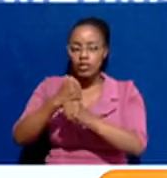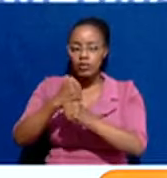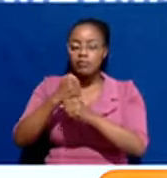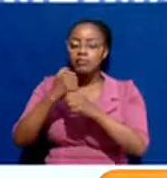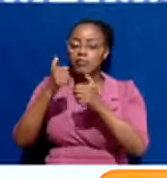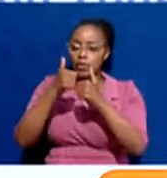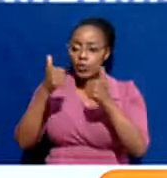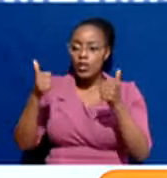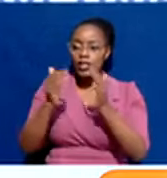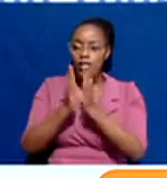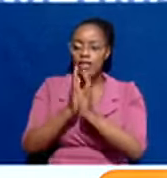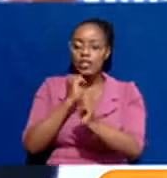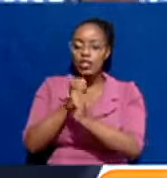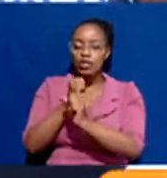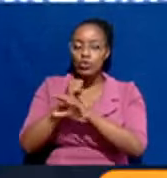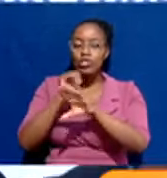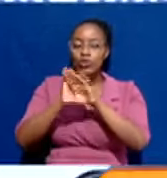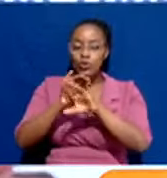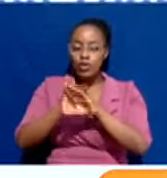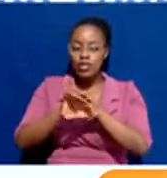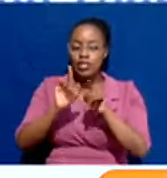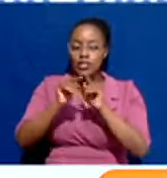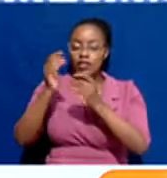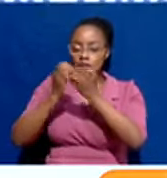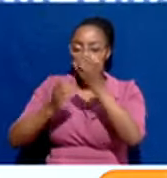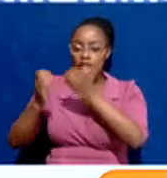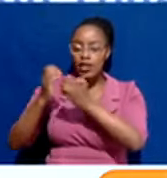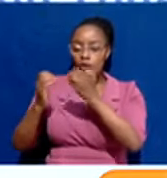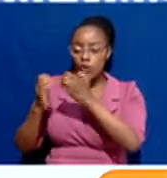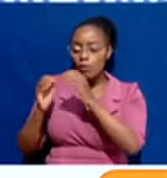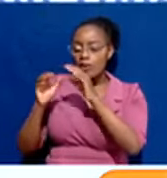well and doing good, while the economic